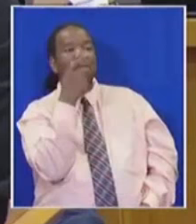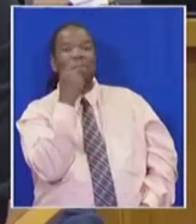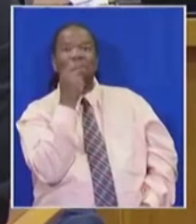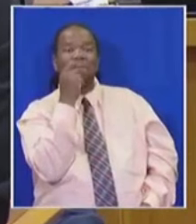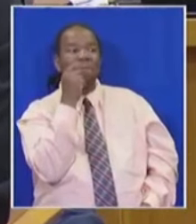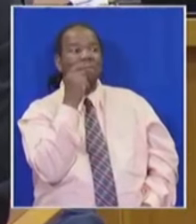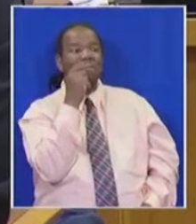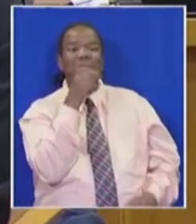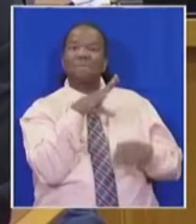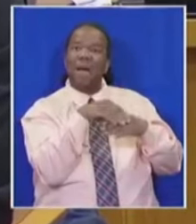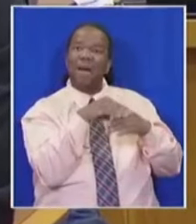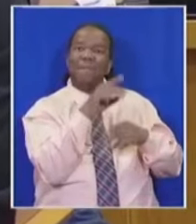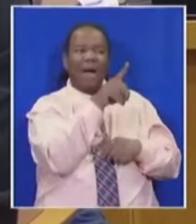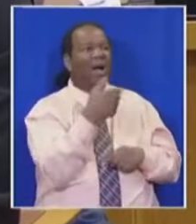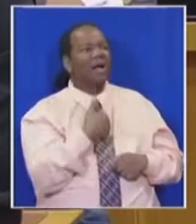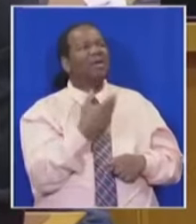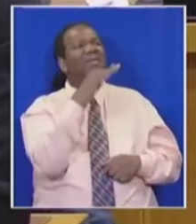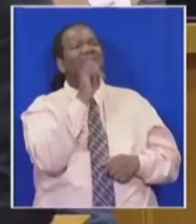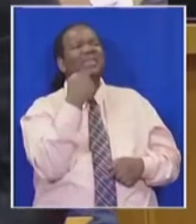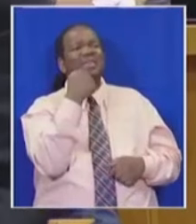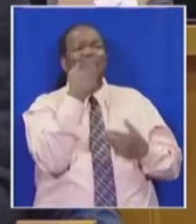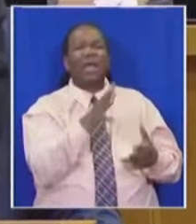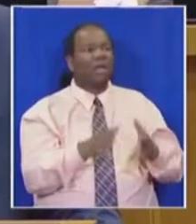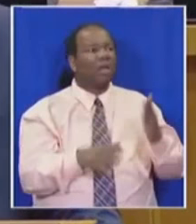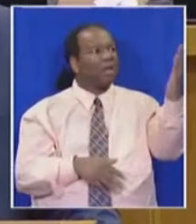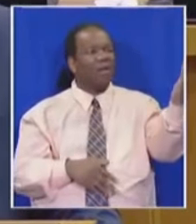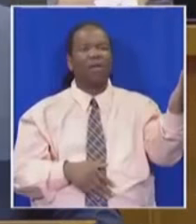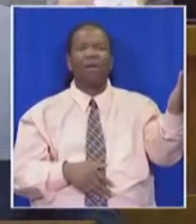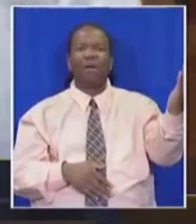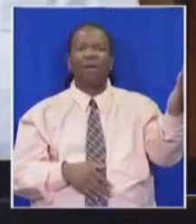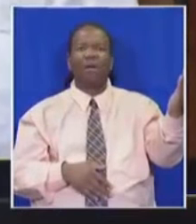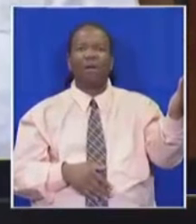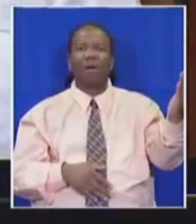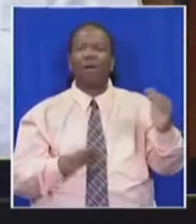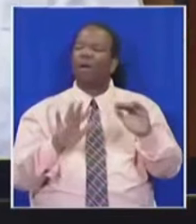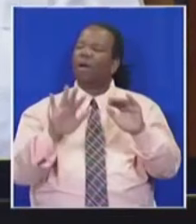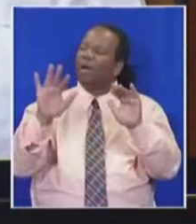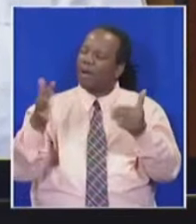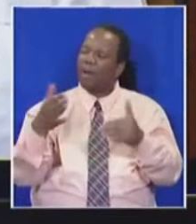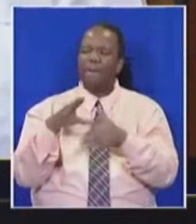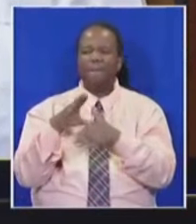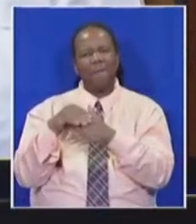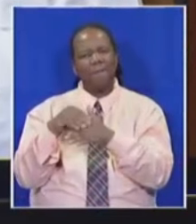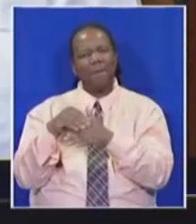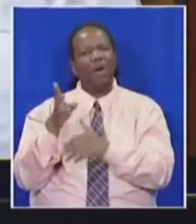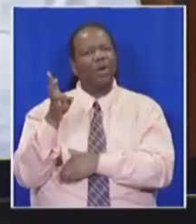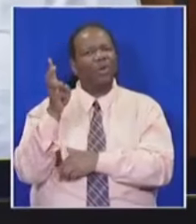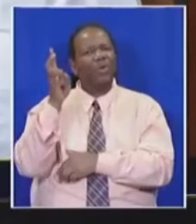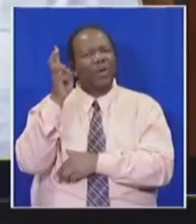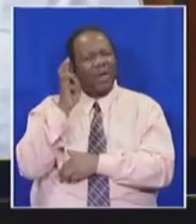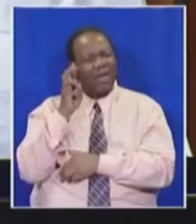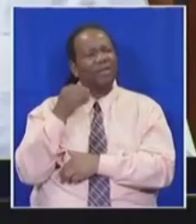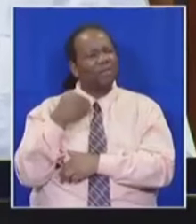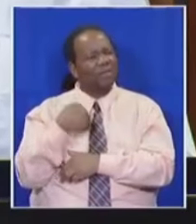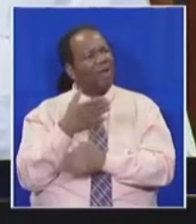must stand up and you must ask her if she said it or not. Honourable Member, you heard me say that. You heard me say that.